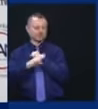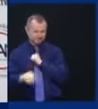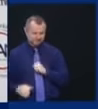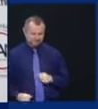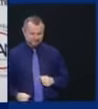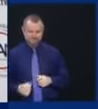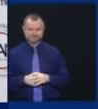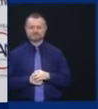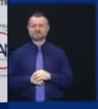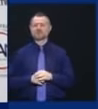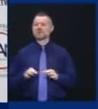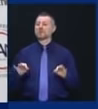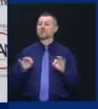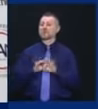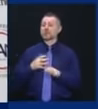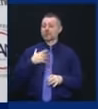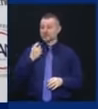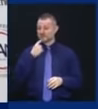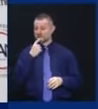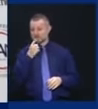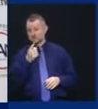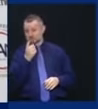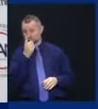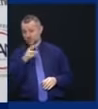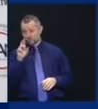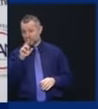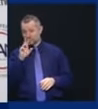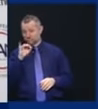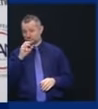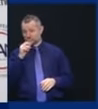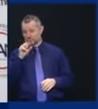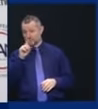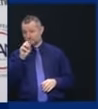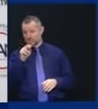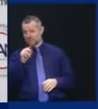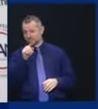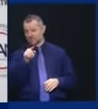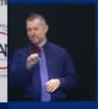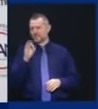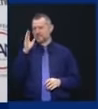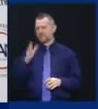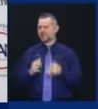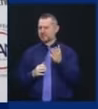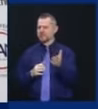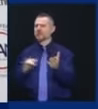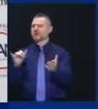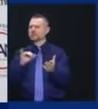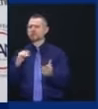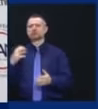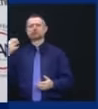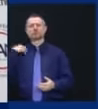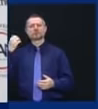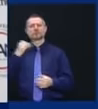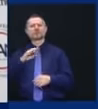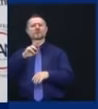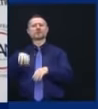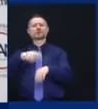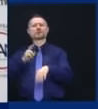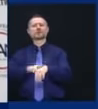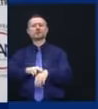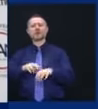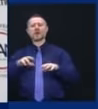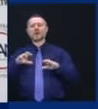say that Dr. Richardson not only pastors Grace Baptist Church, but chairs the National Conference of